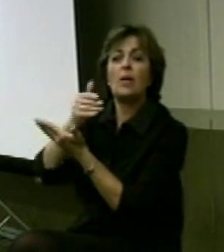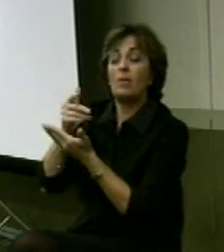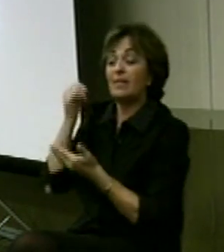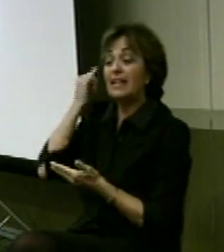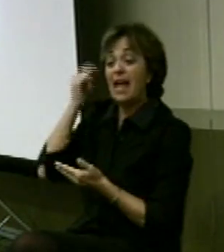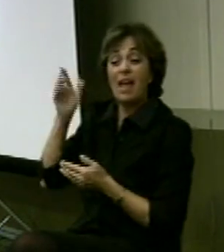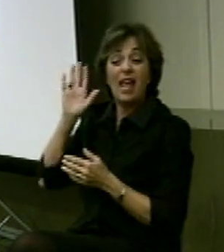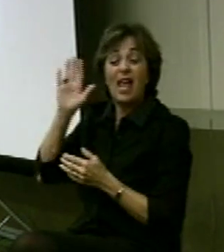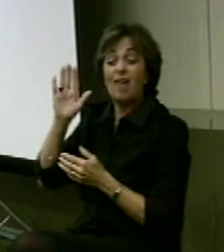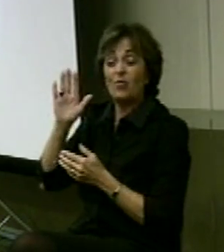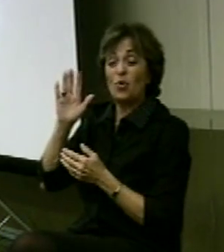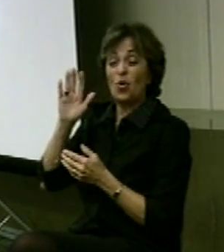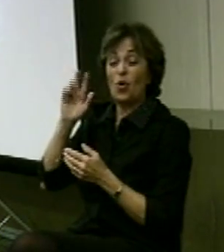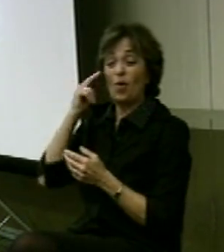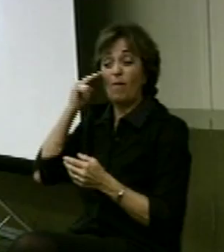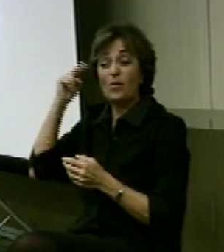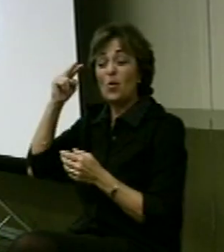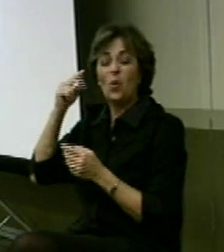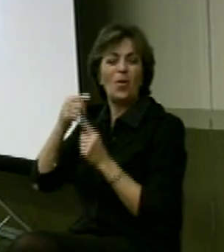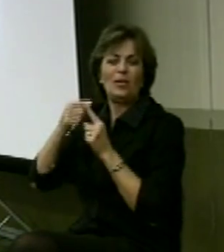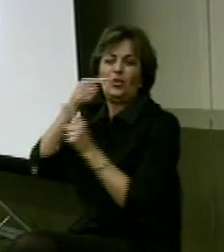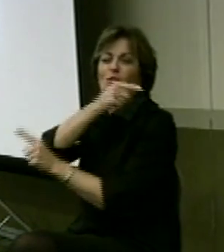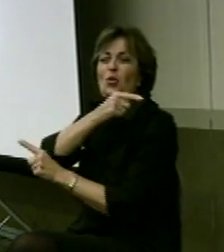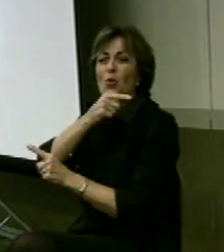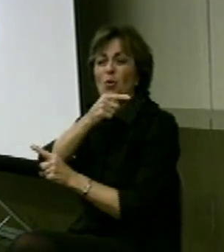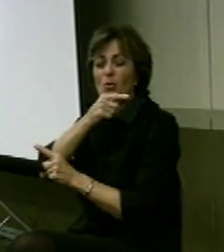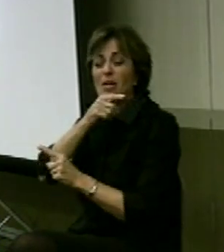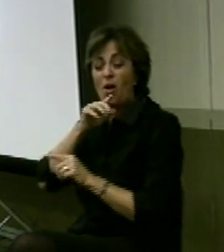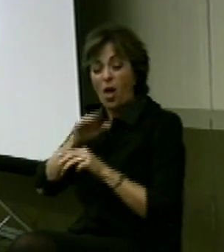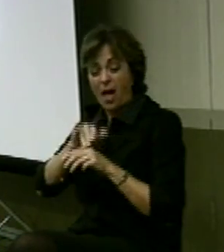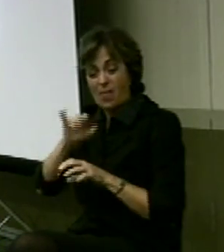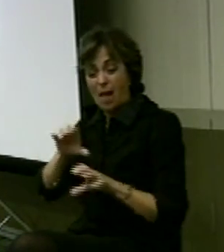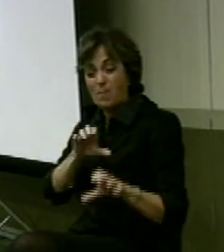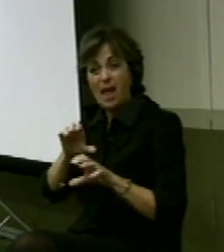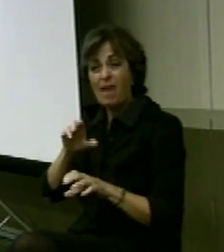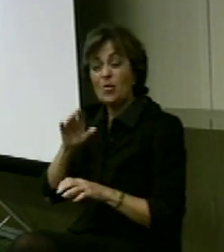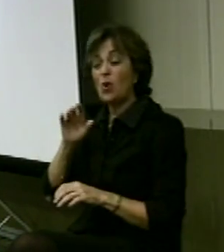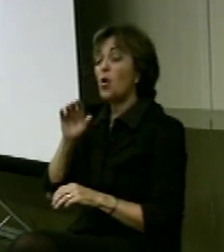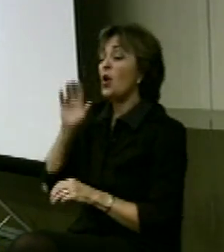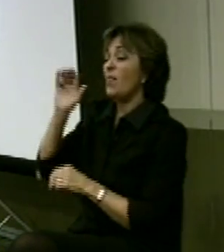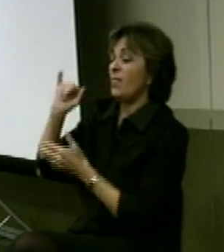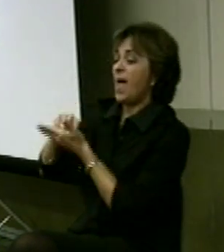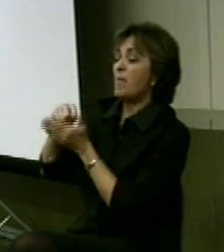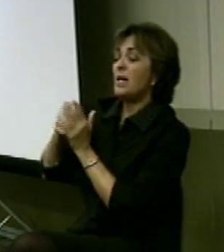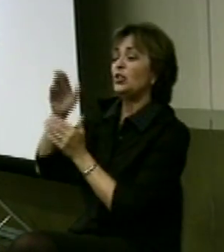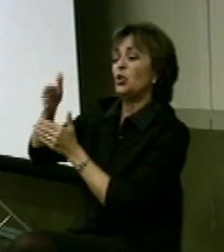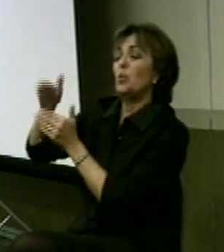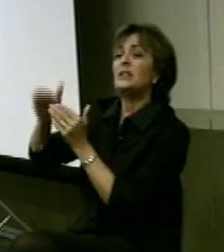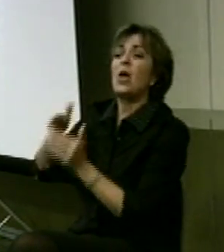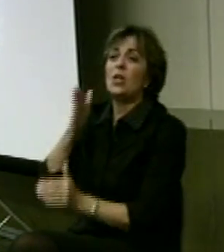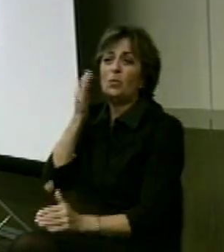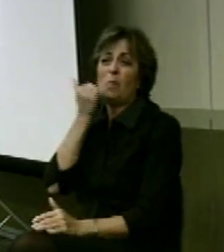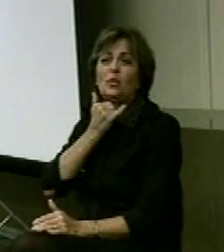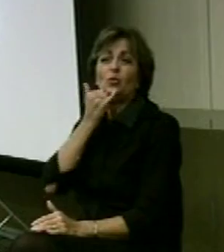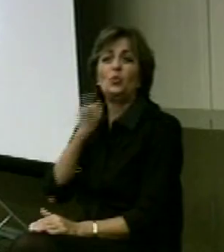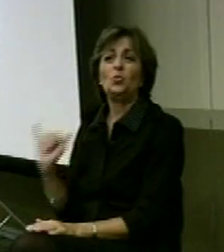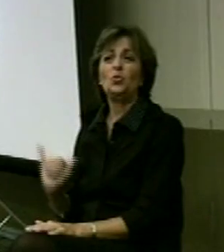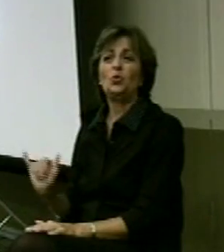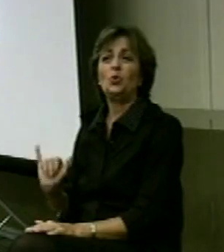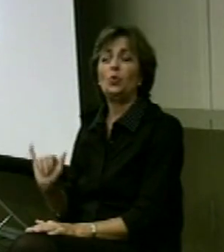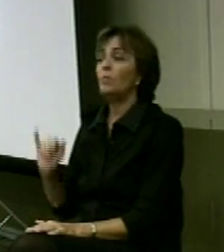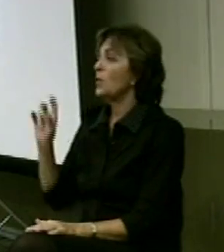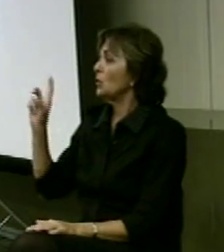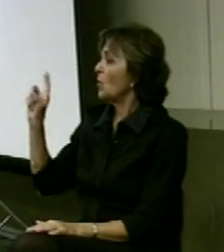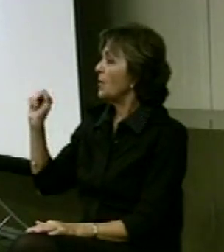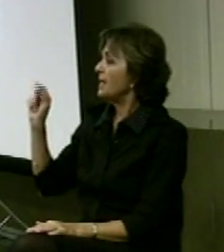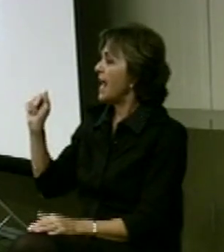you begin with a skewed view of the behavior, then your results are probably going to be skewed too. Okay, what data